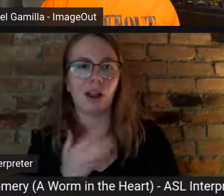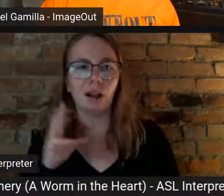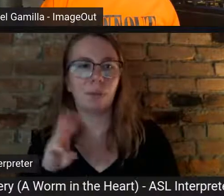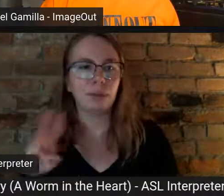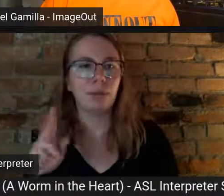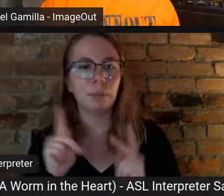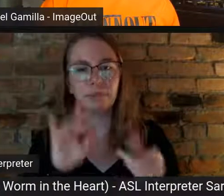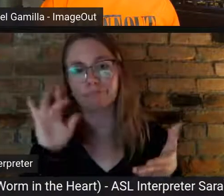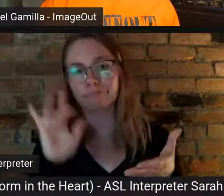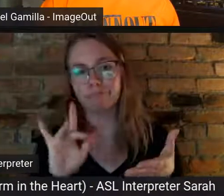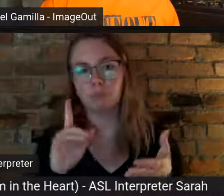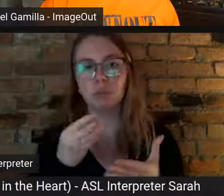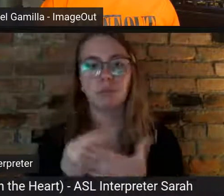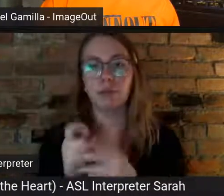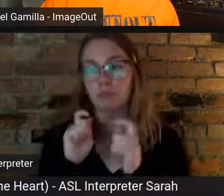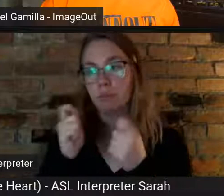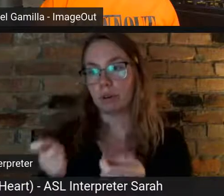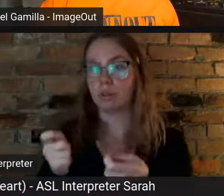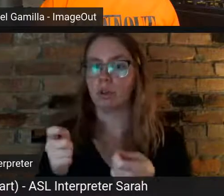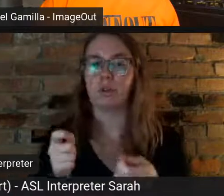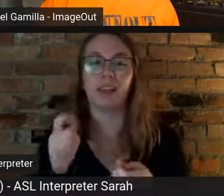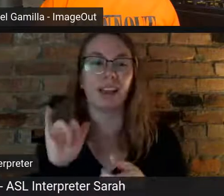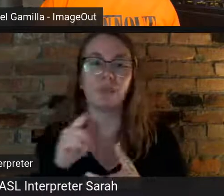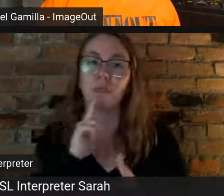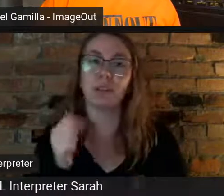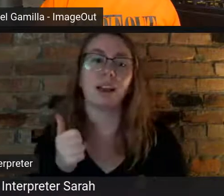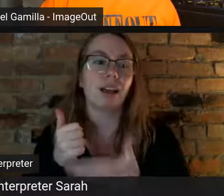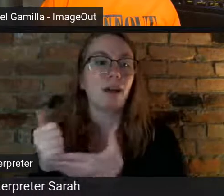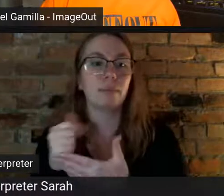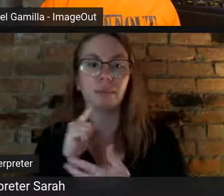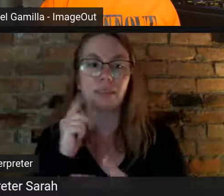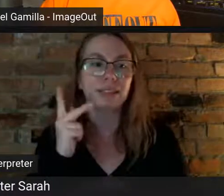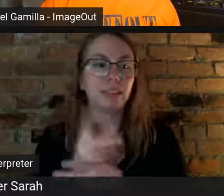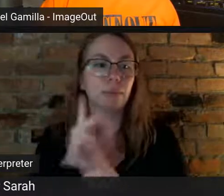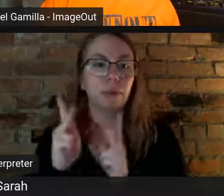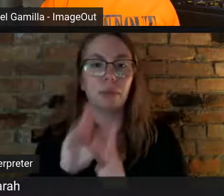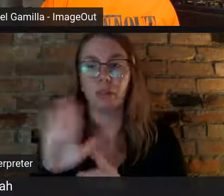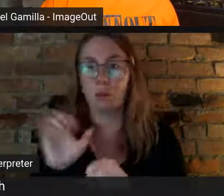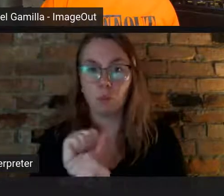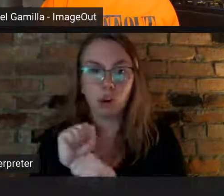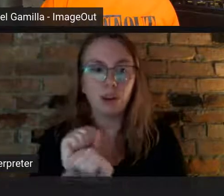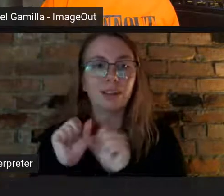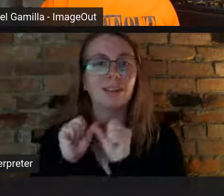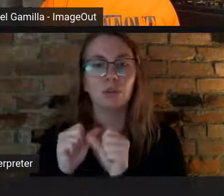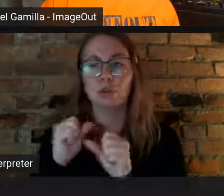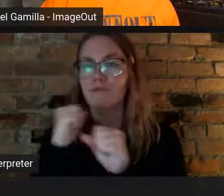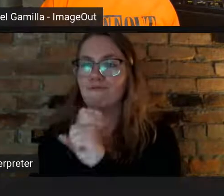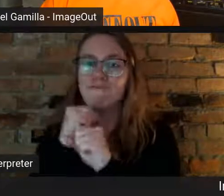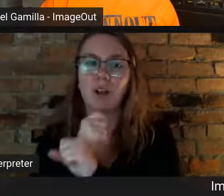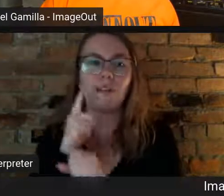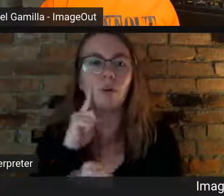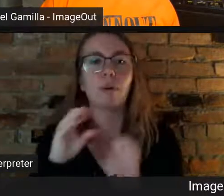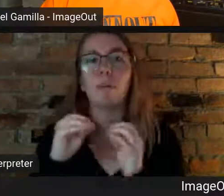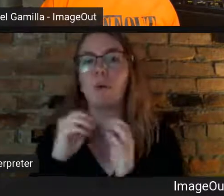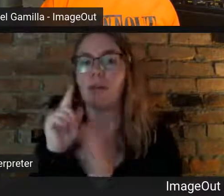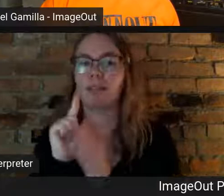really helpful. It keeps people in jobs, and they keep fighting for more legislative wins in